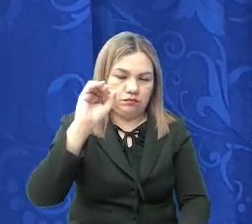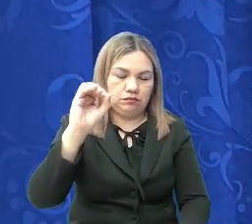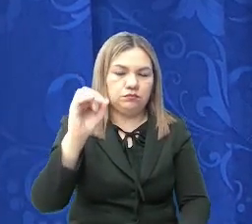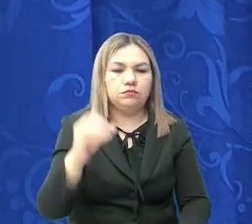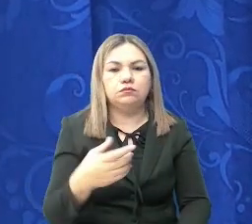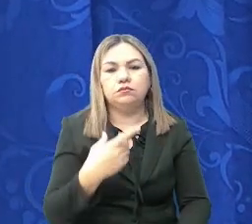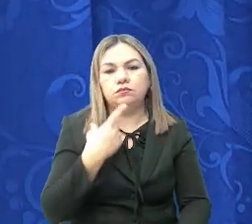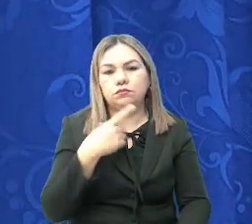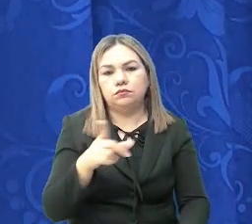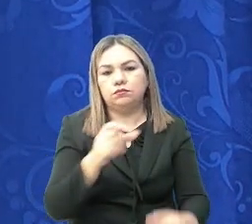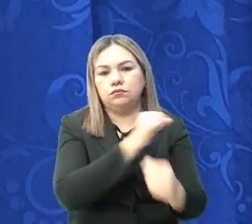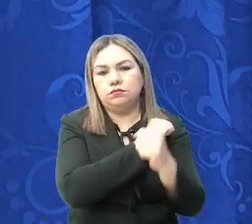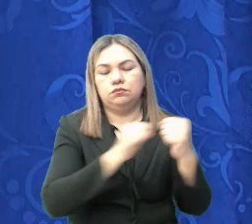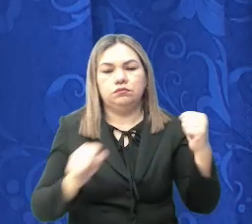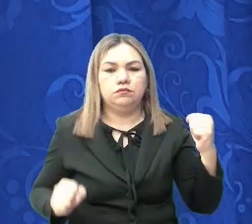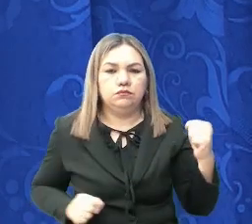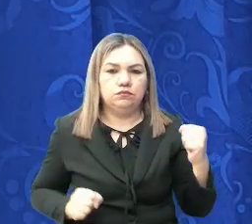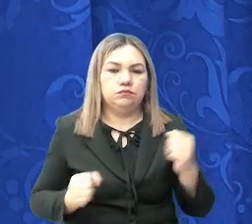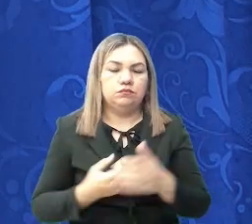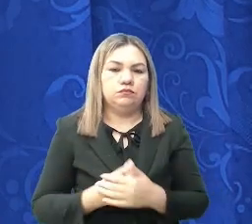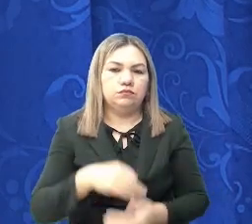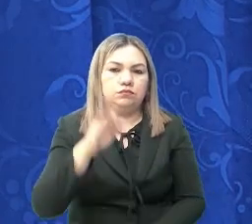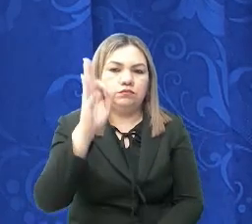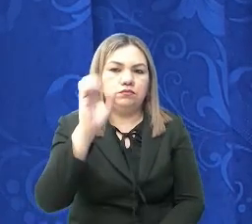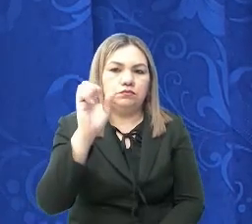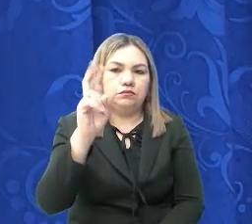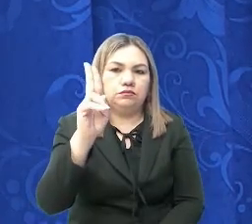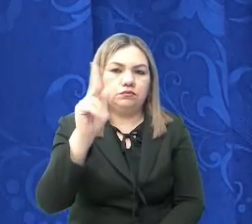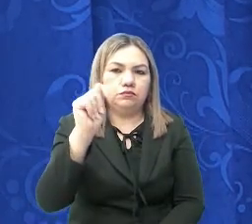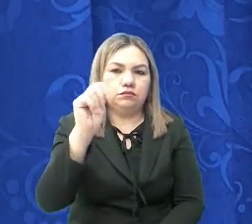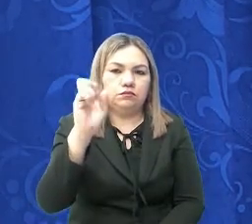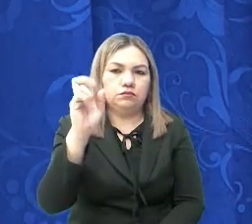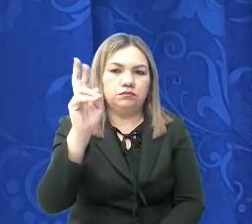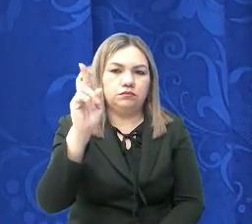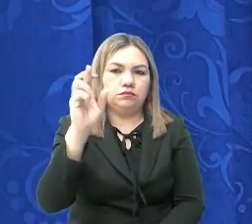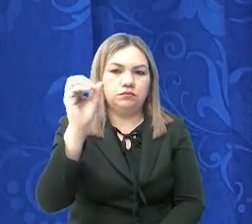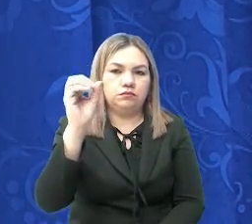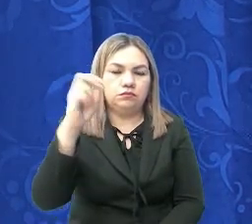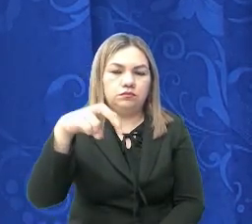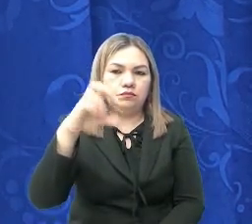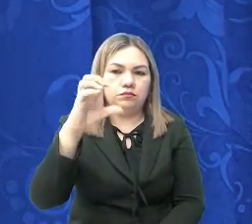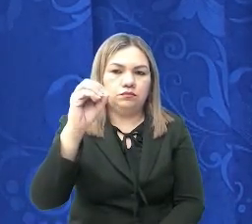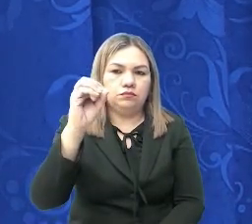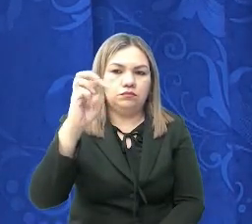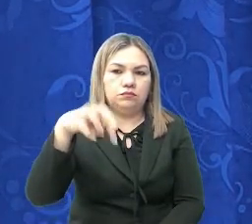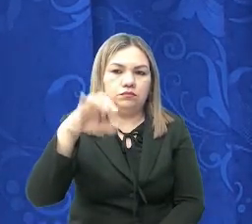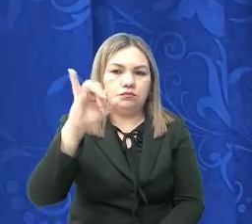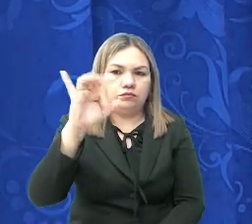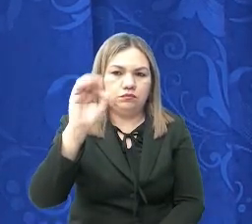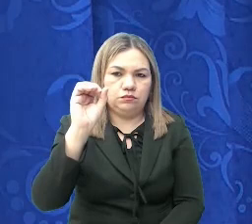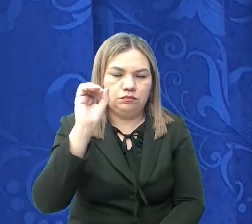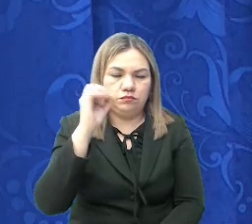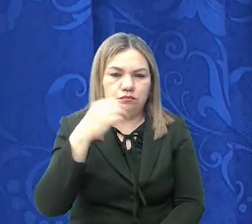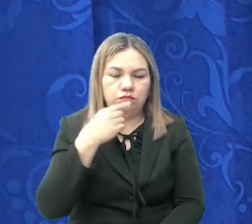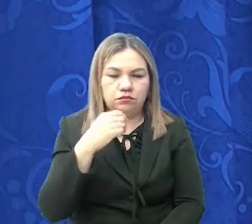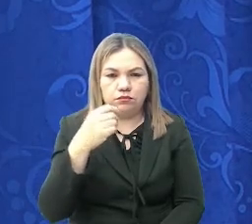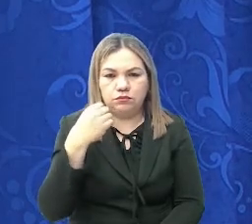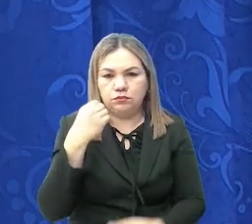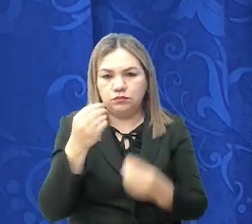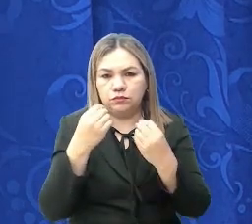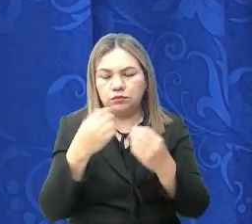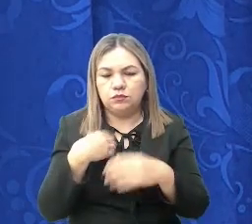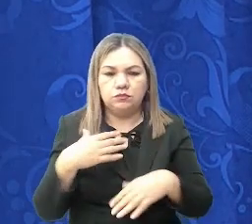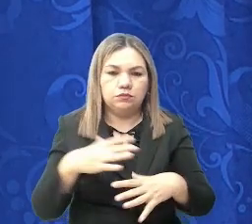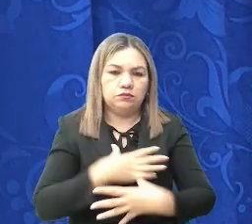fat here. There in Deuteronomy, it says, Jesus, why did you become